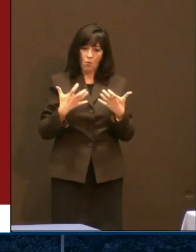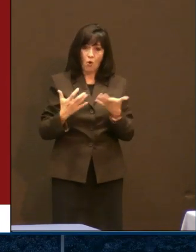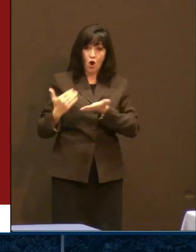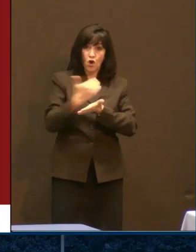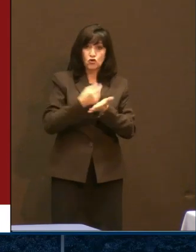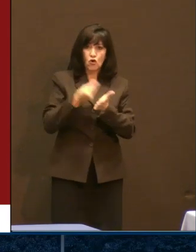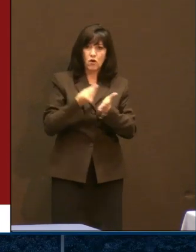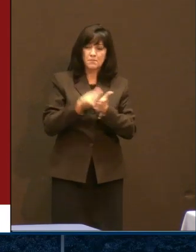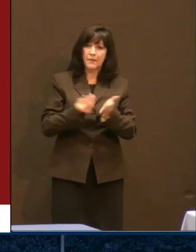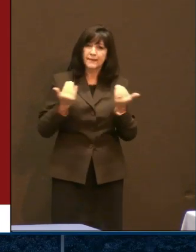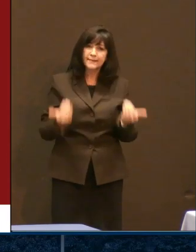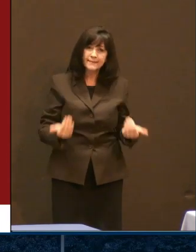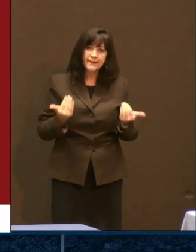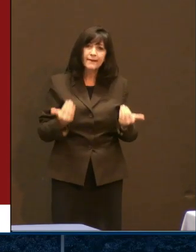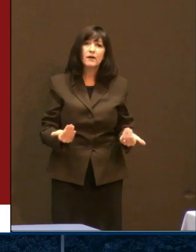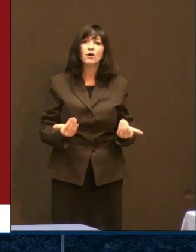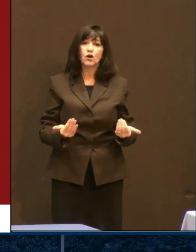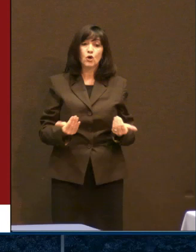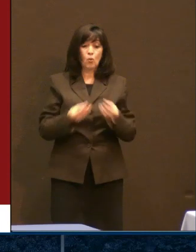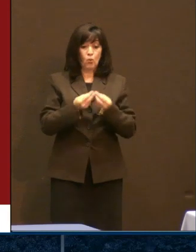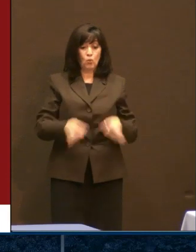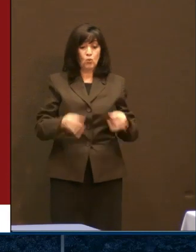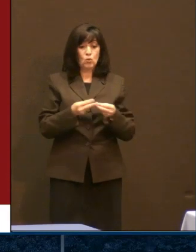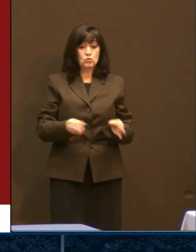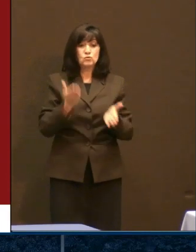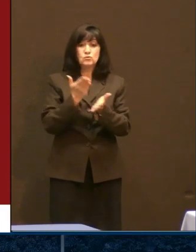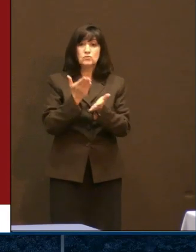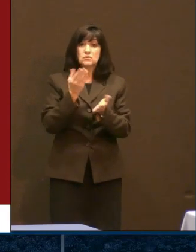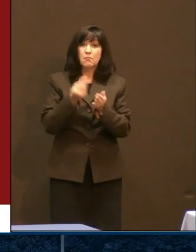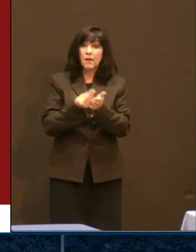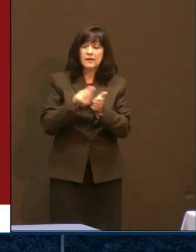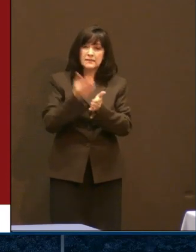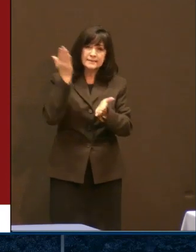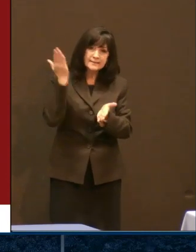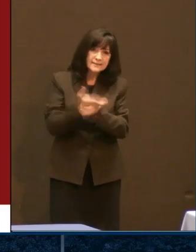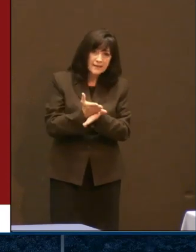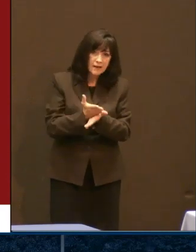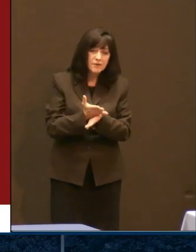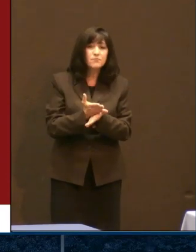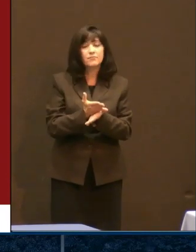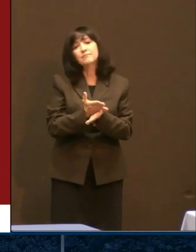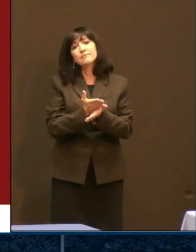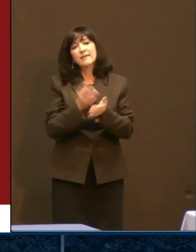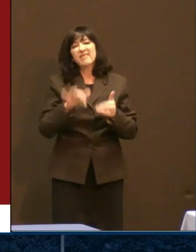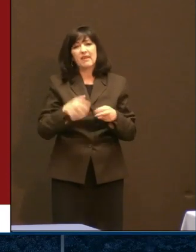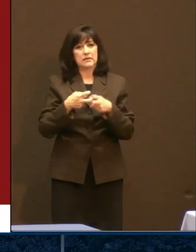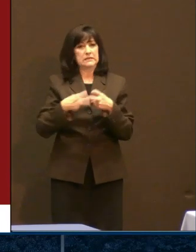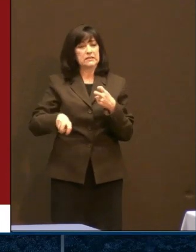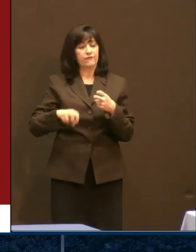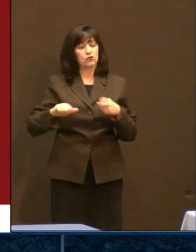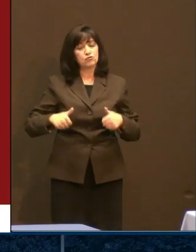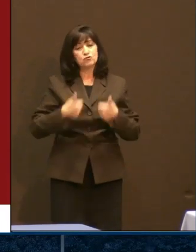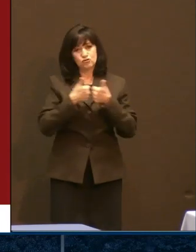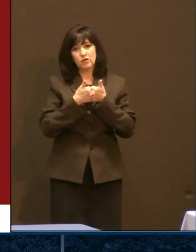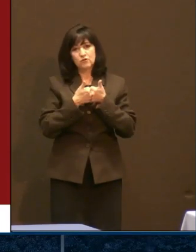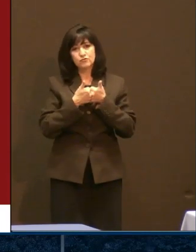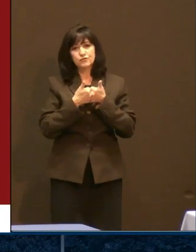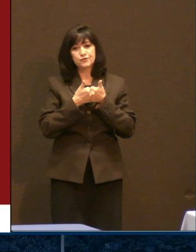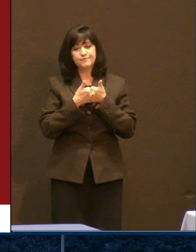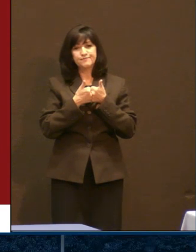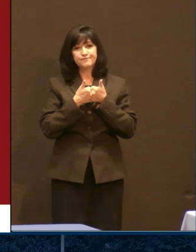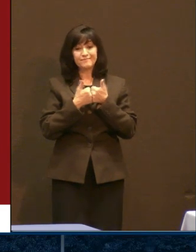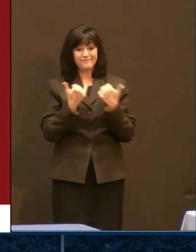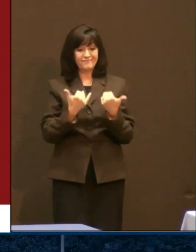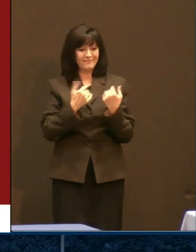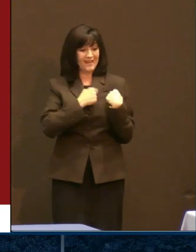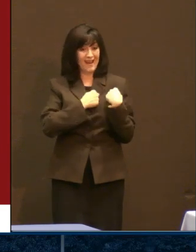going to show a few indicators later. But one of the more difficult challenges that we have, and I've been saying it for at least a